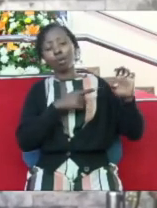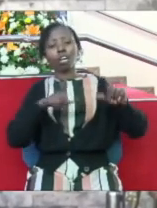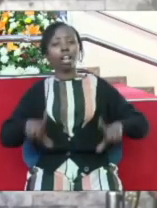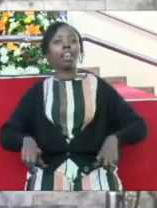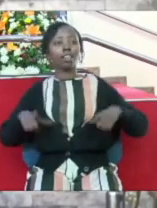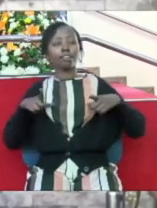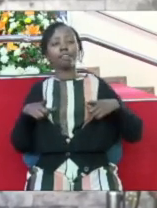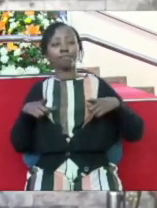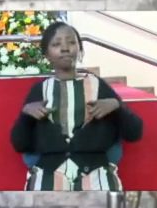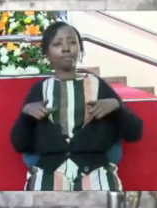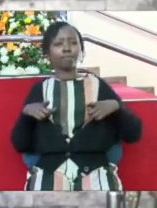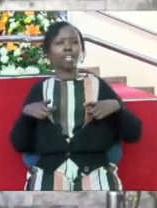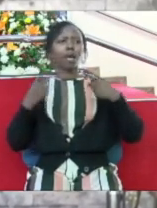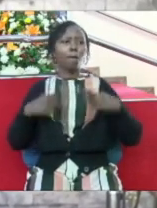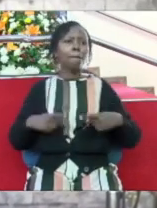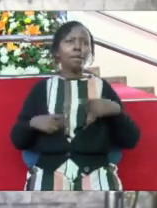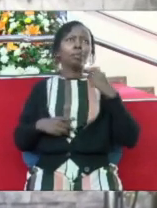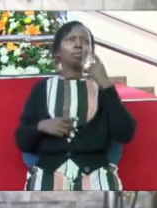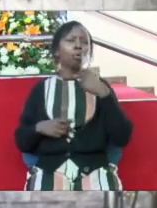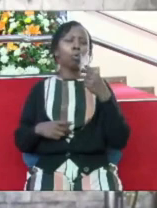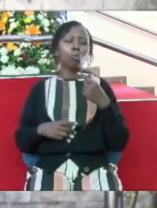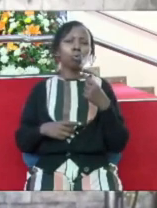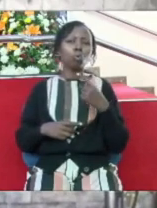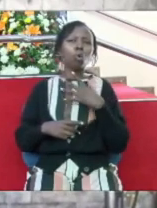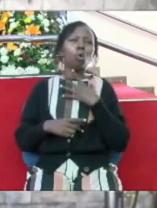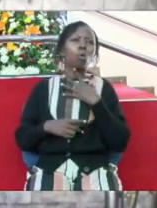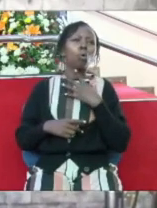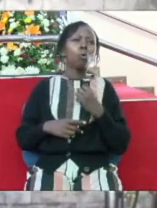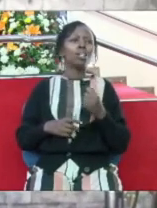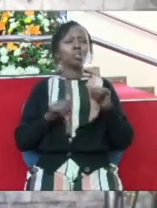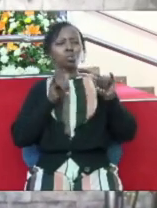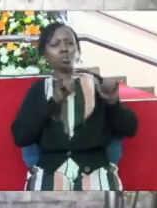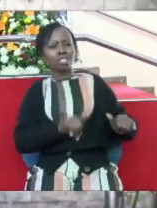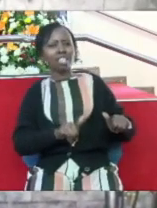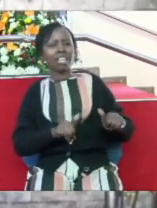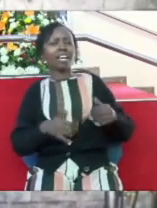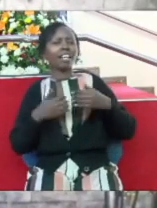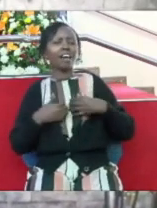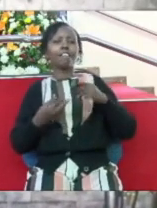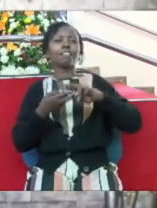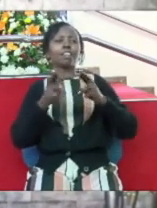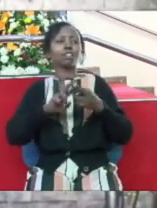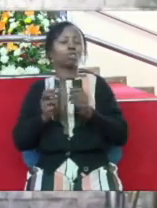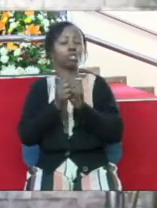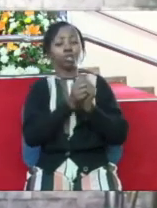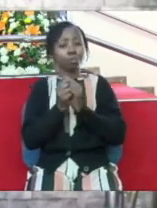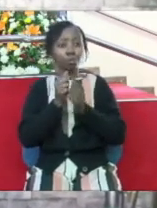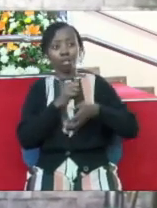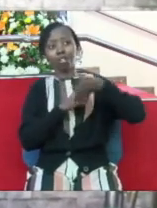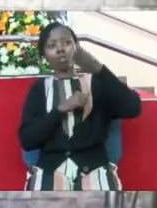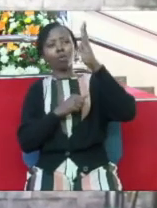Enoch alitembea pamoja naye. Are people who are willing to tarry in the place of intimacy. Watu ambao wanatamani kukaa katika uhusiano pamoja